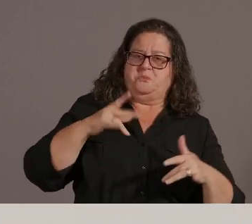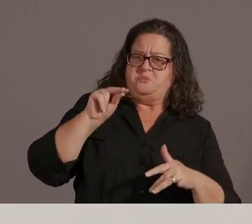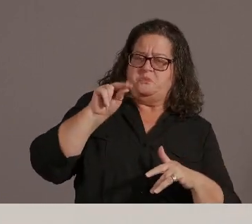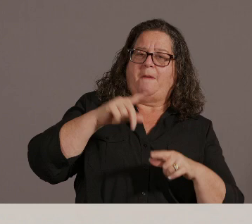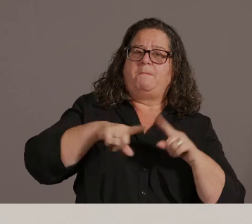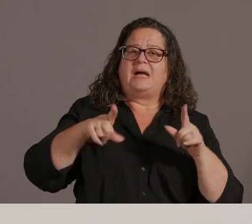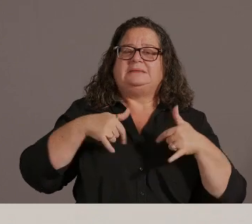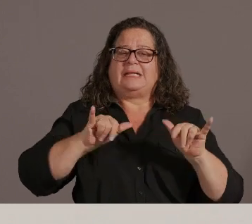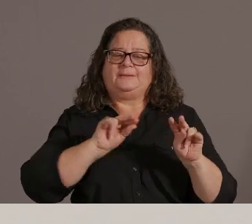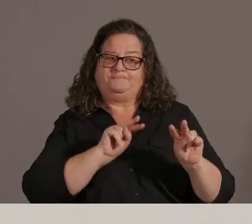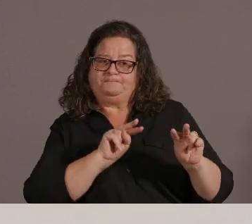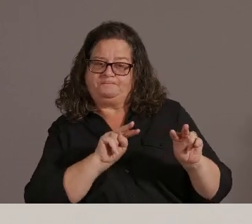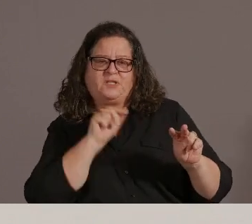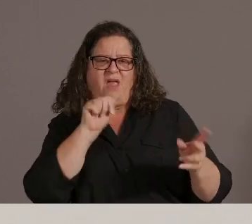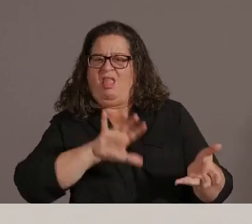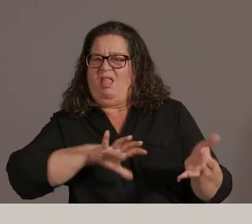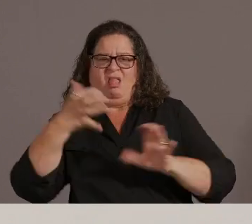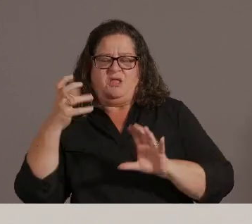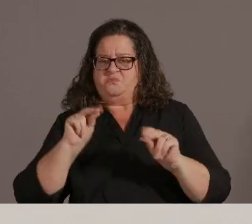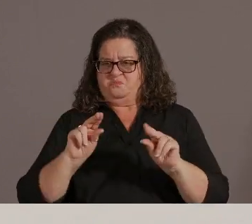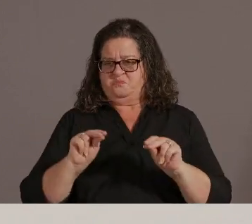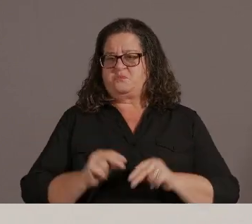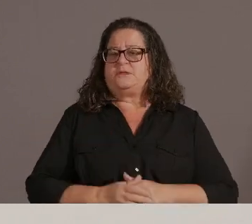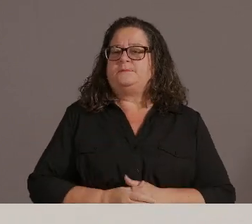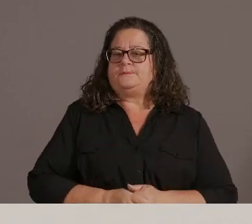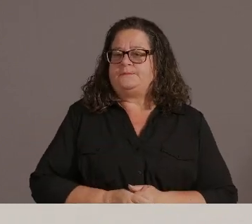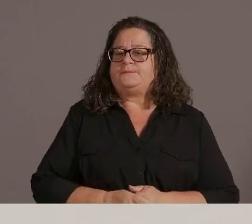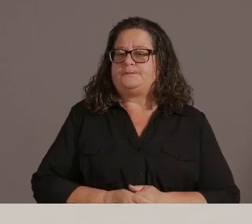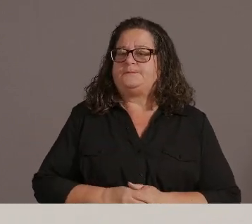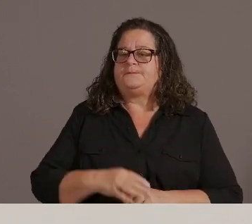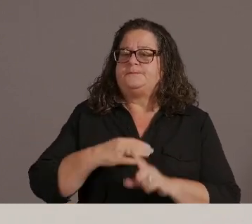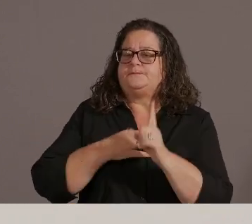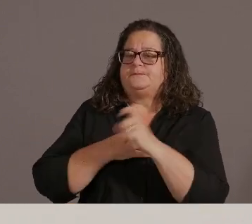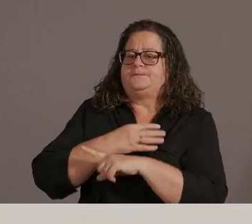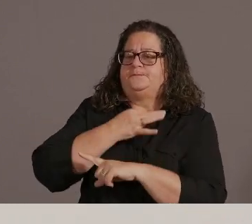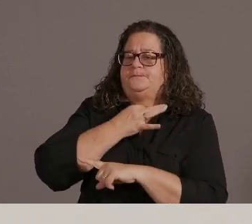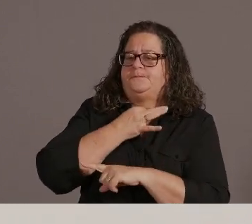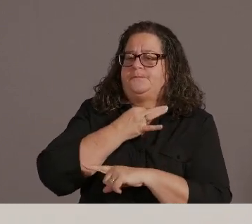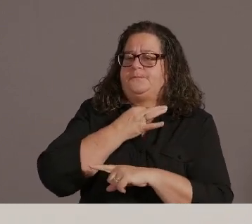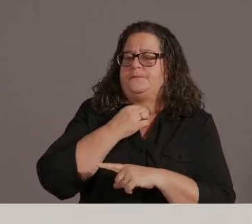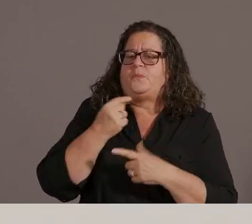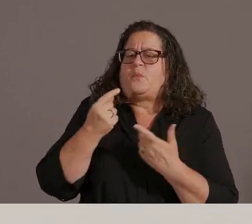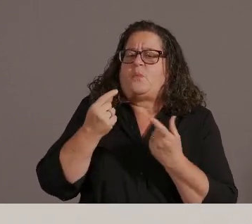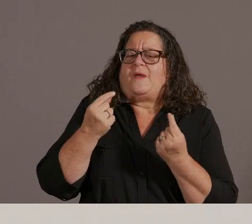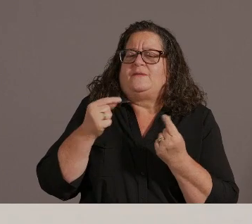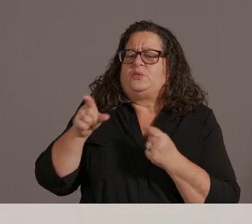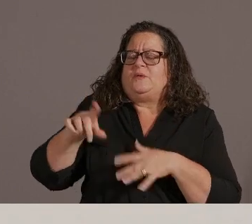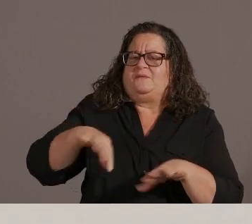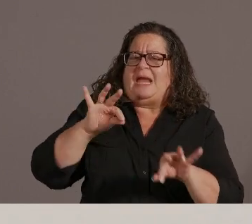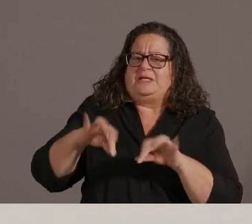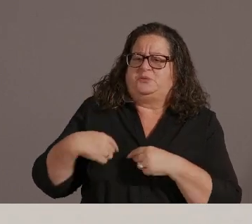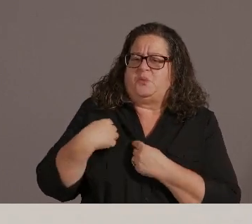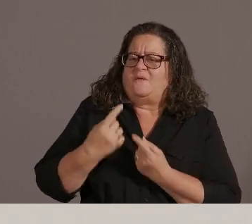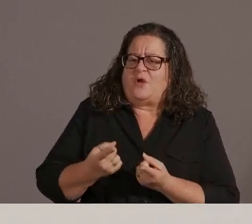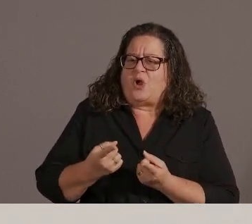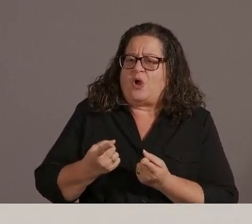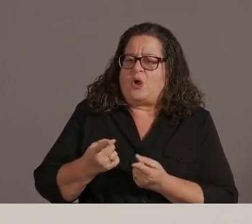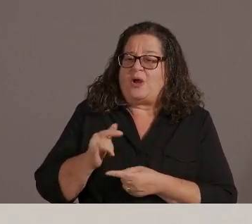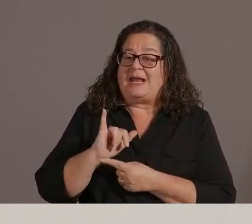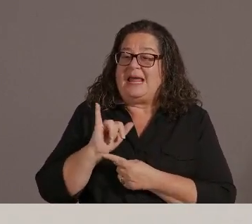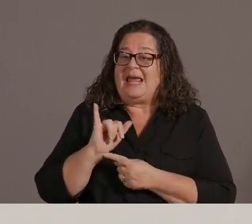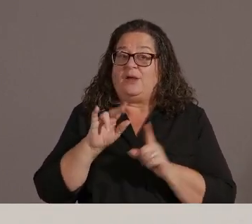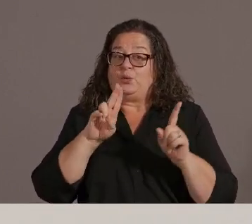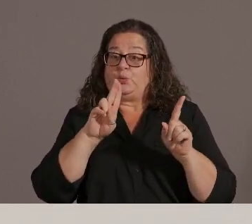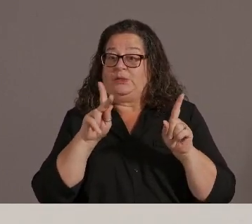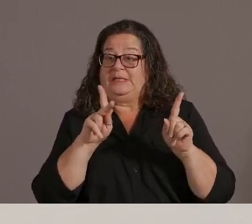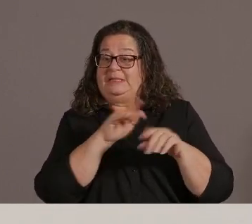you what have you discovered since you've been looking for this so far, especially, I guess, the UK variant?